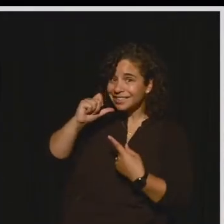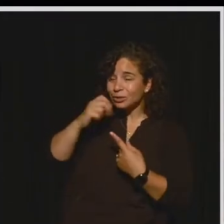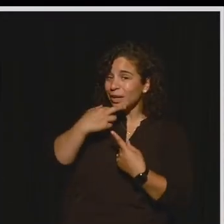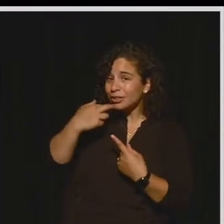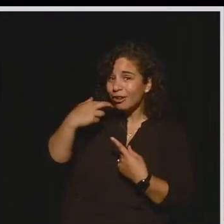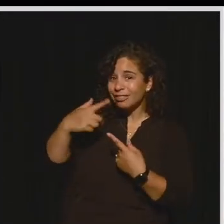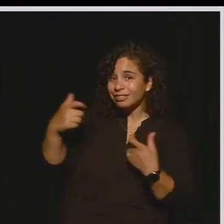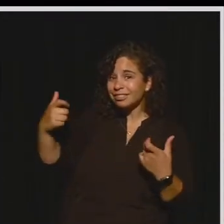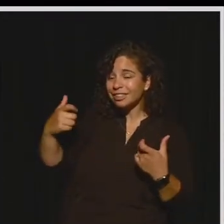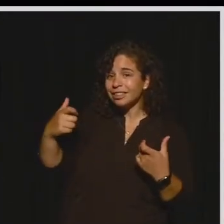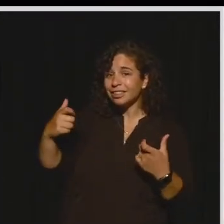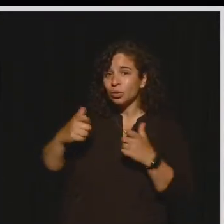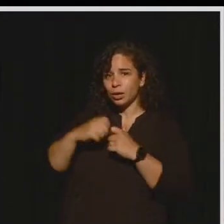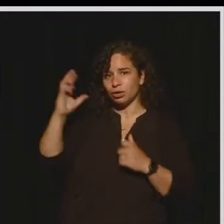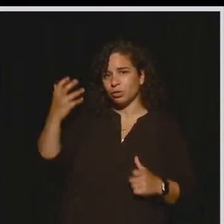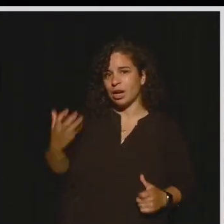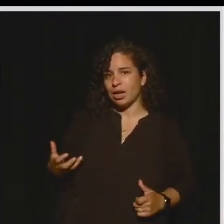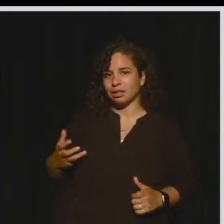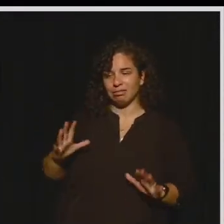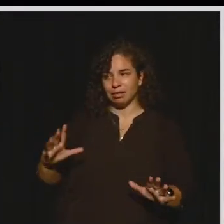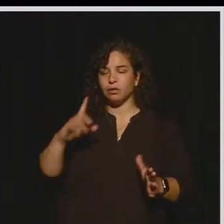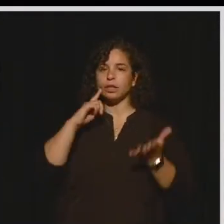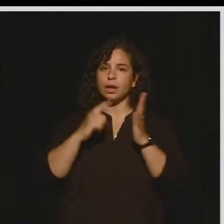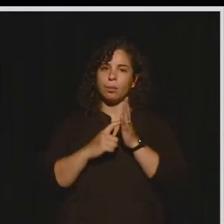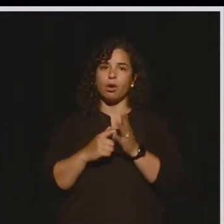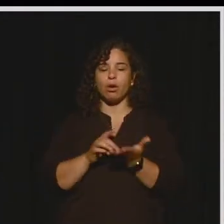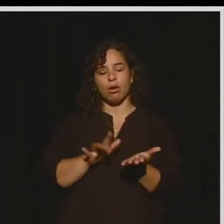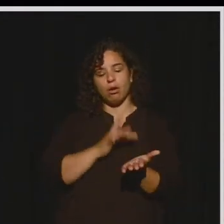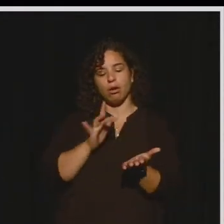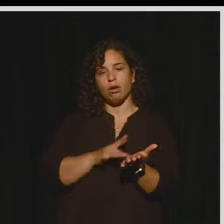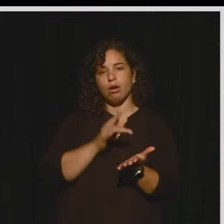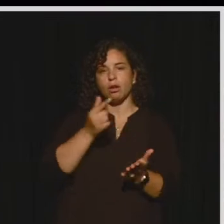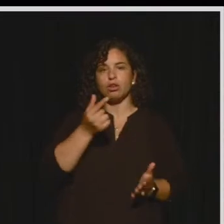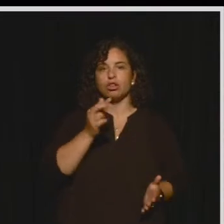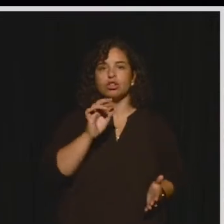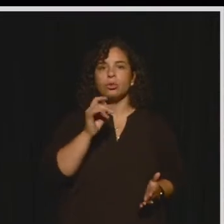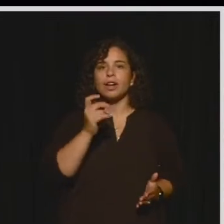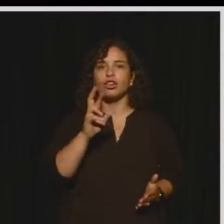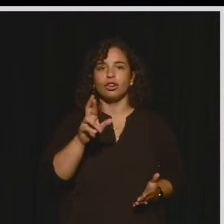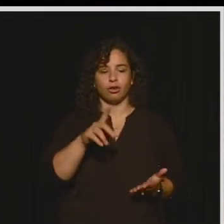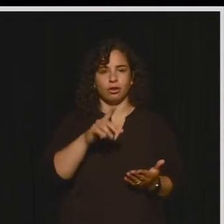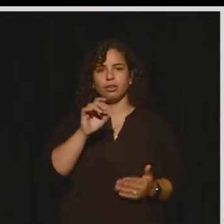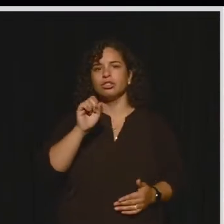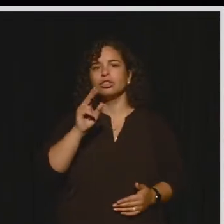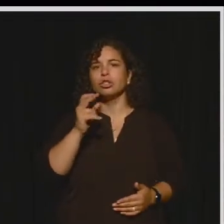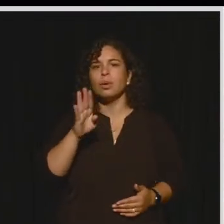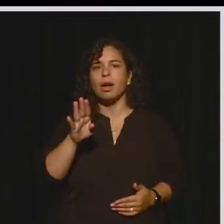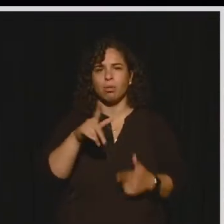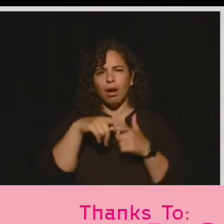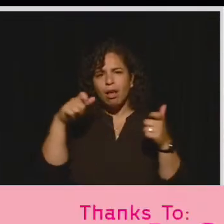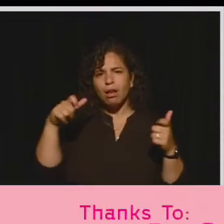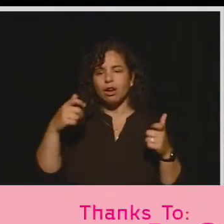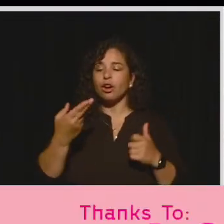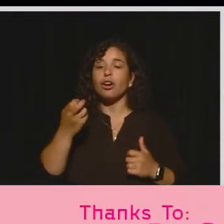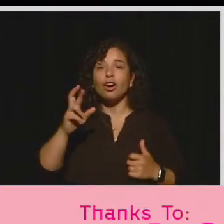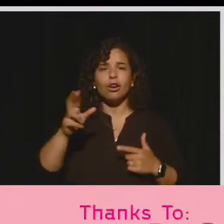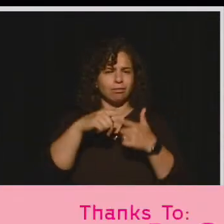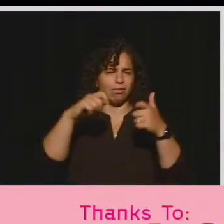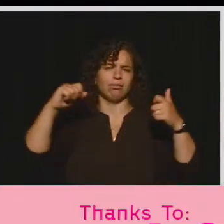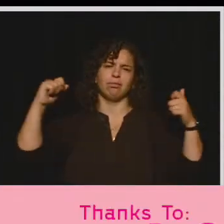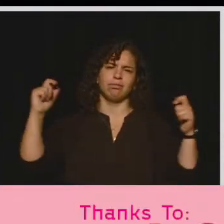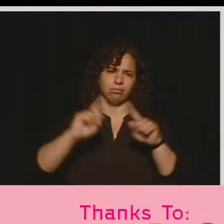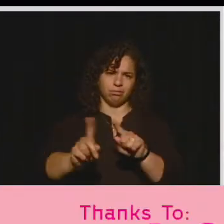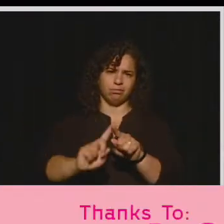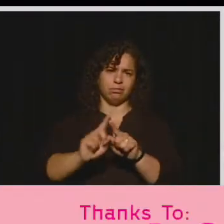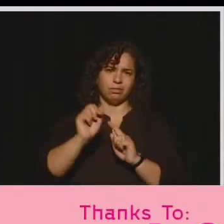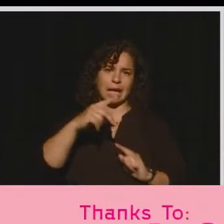think about Grindr, Scruff, Her, all those kinds of things. There's been a crisis across North America